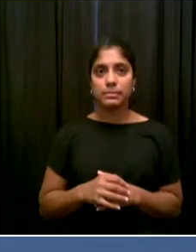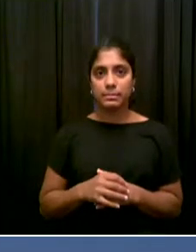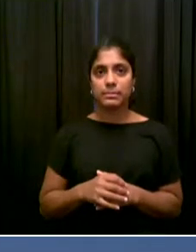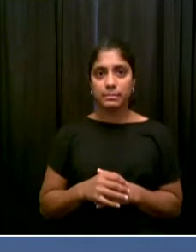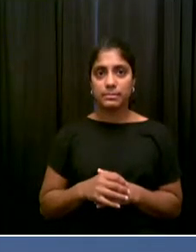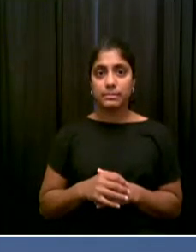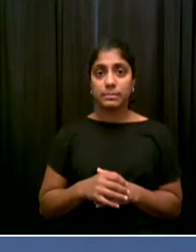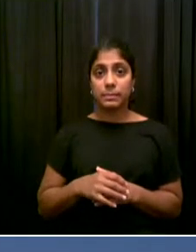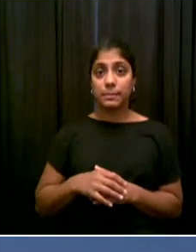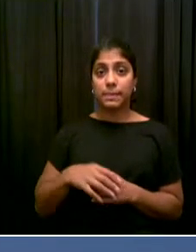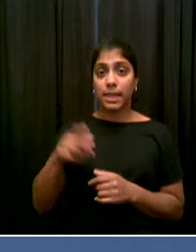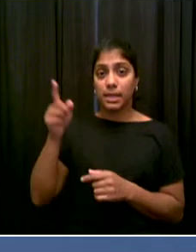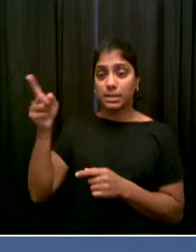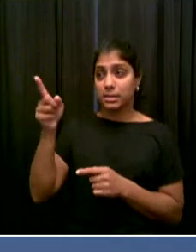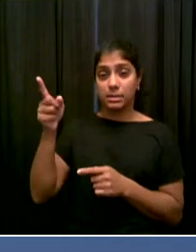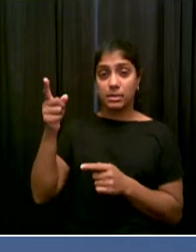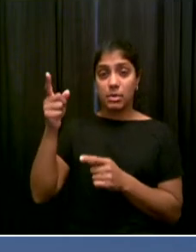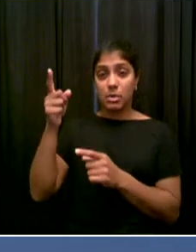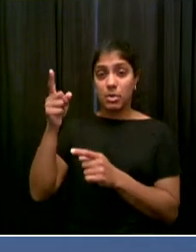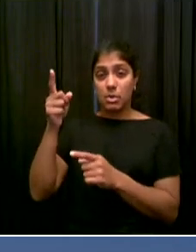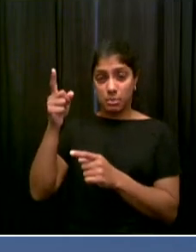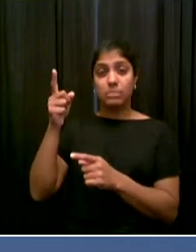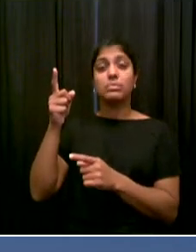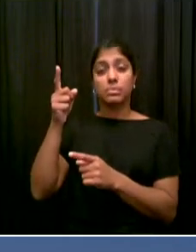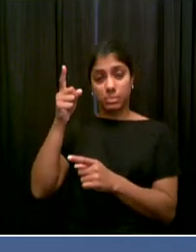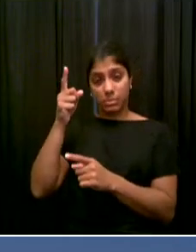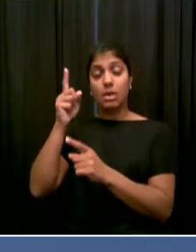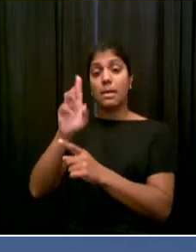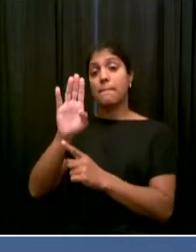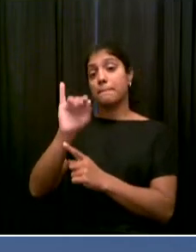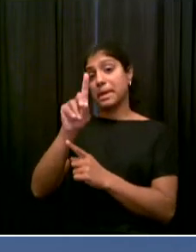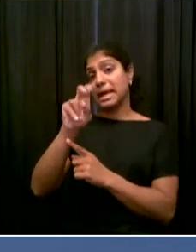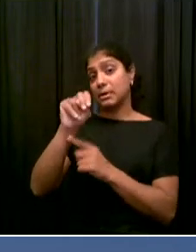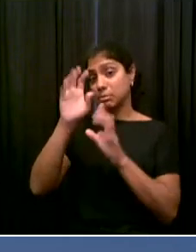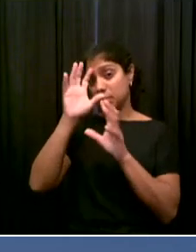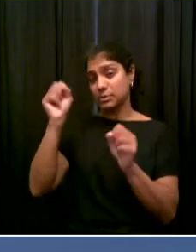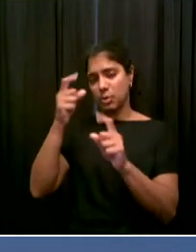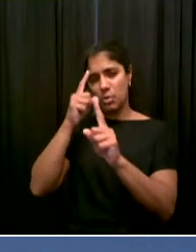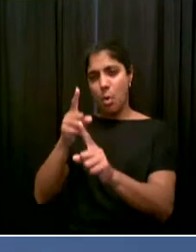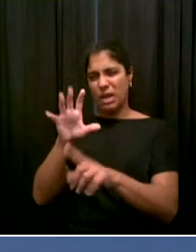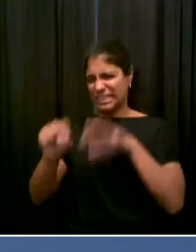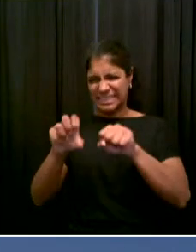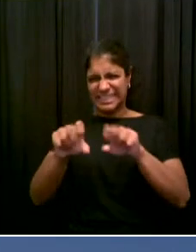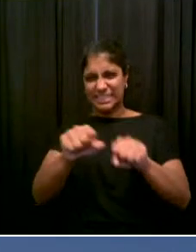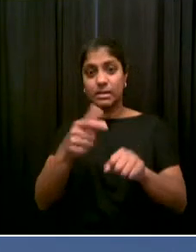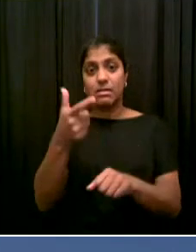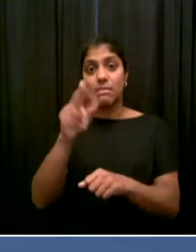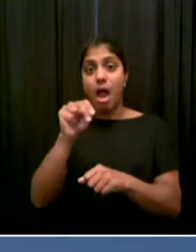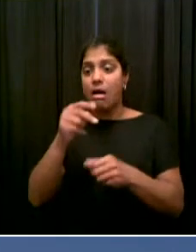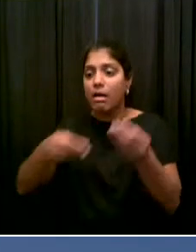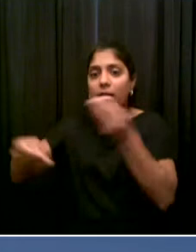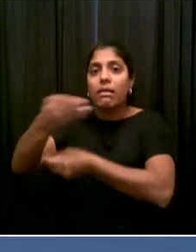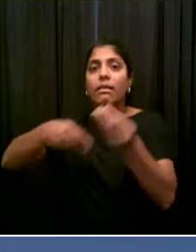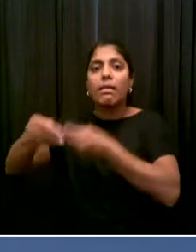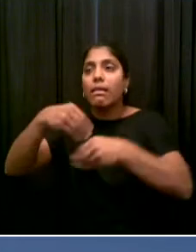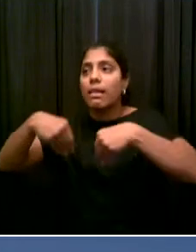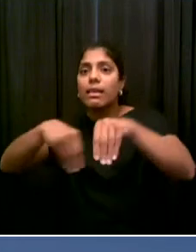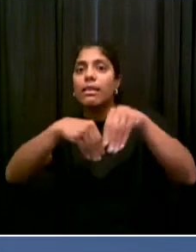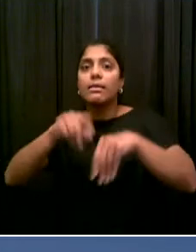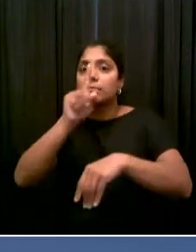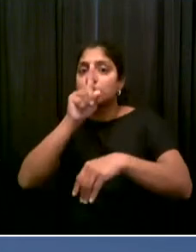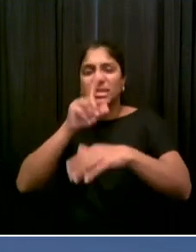announced here a few weeks ago. The president's focusing on investing in community solutions to violence, like our years and